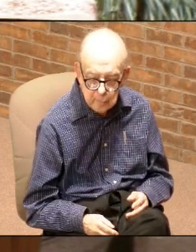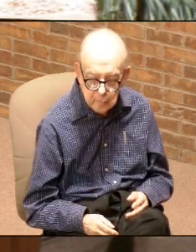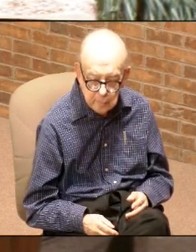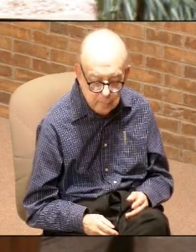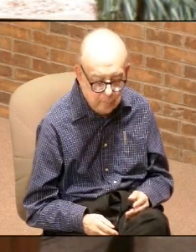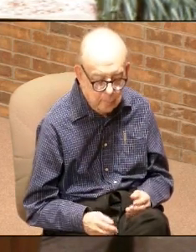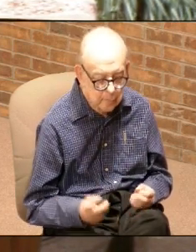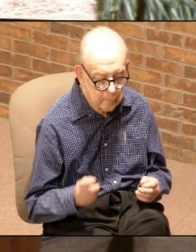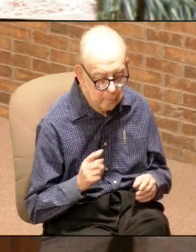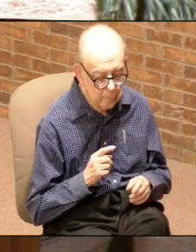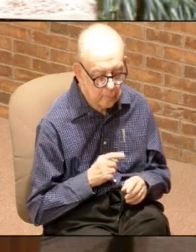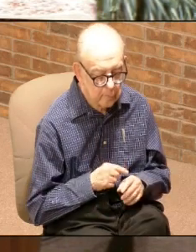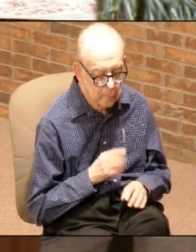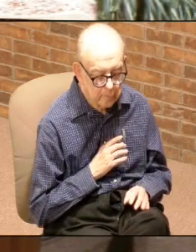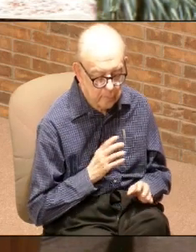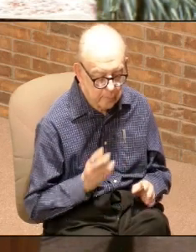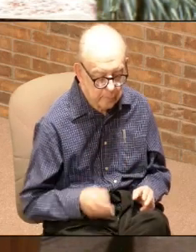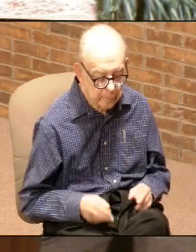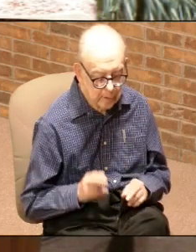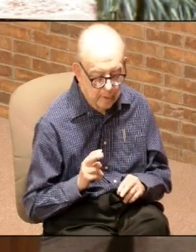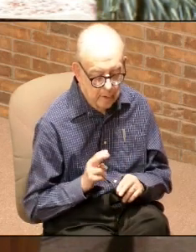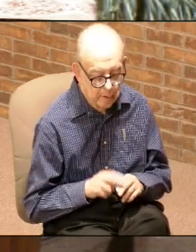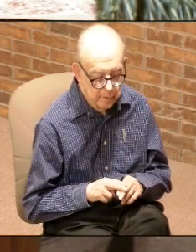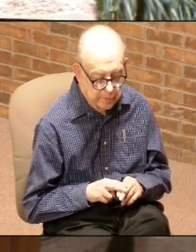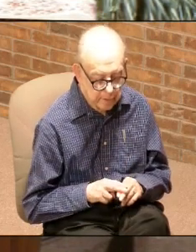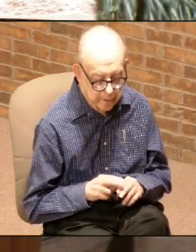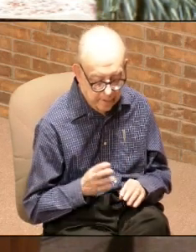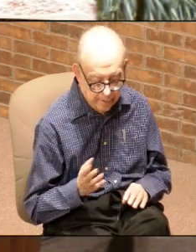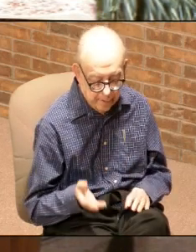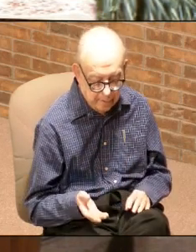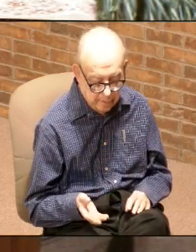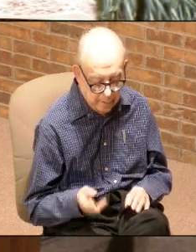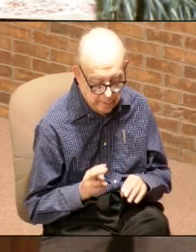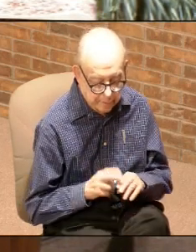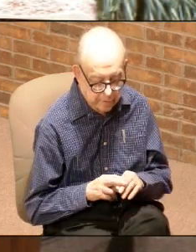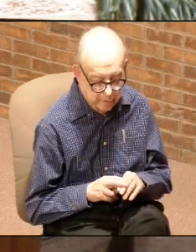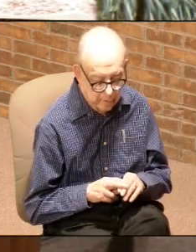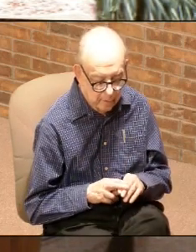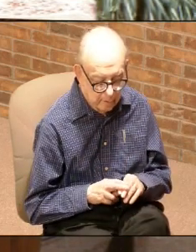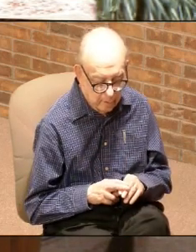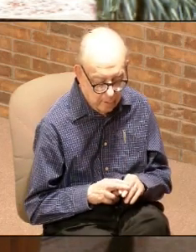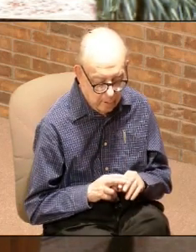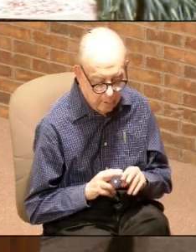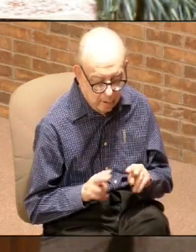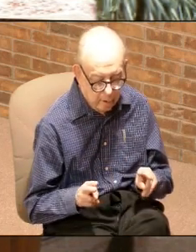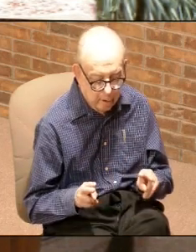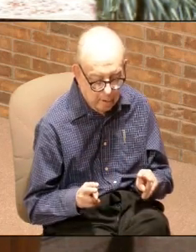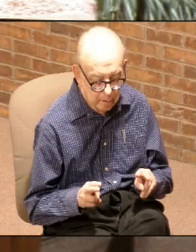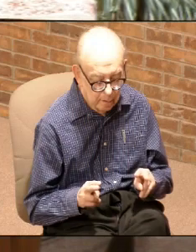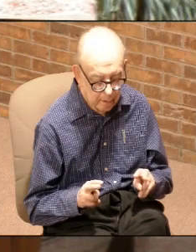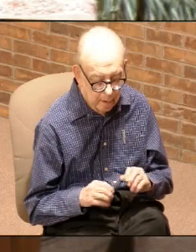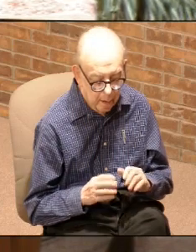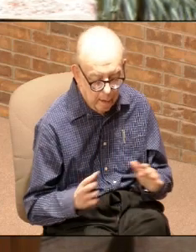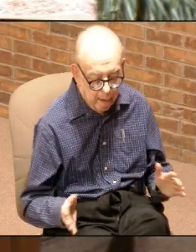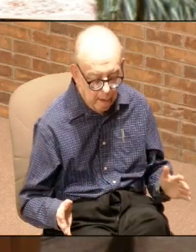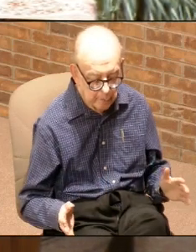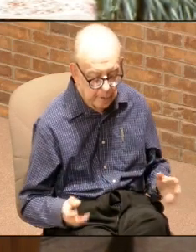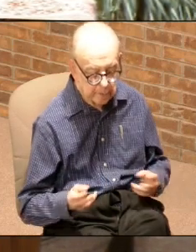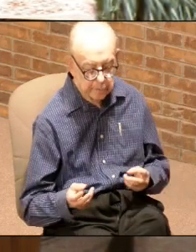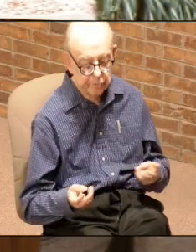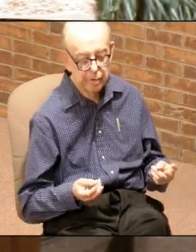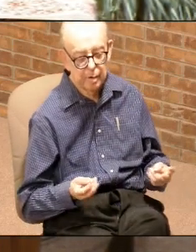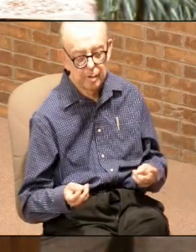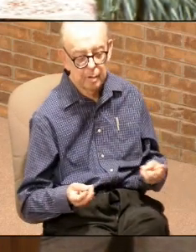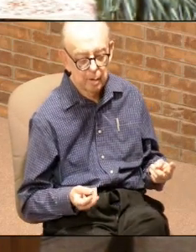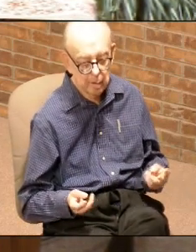A lot of times Christians are sitting in the rocking chair and looking at how big this rocking chair is